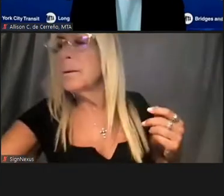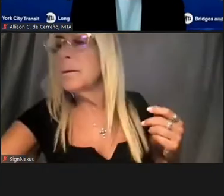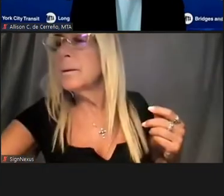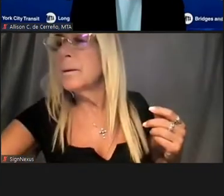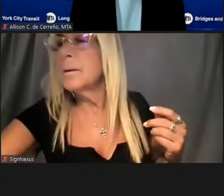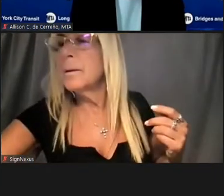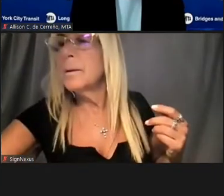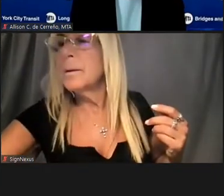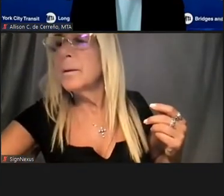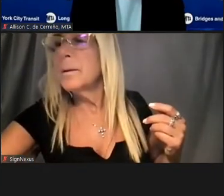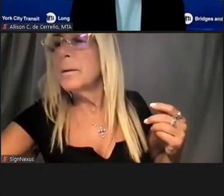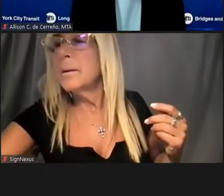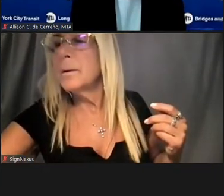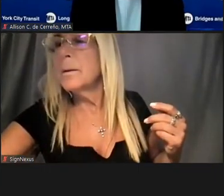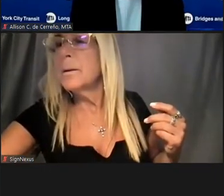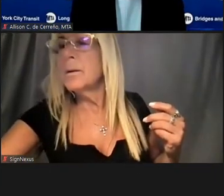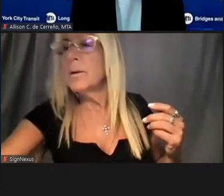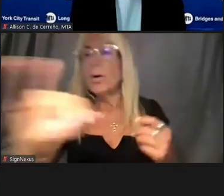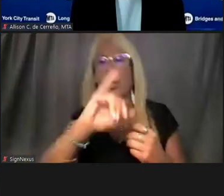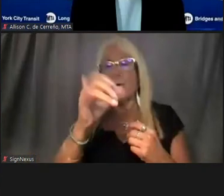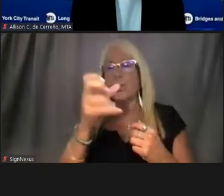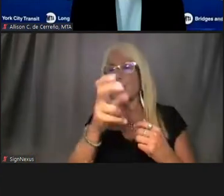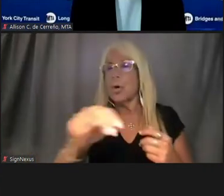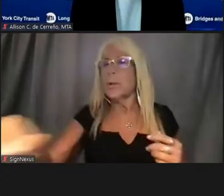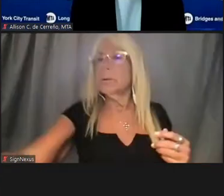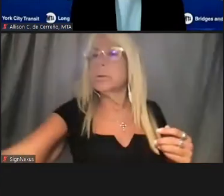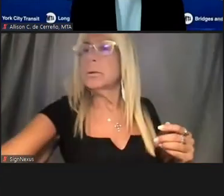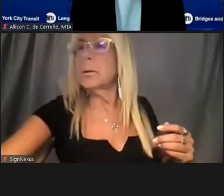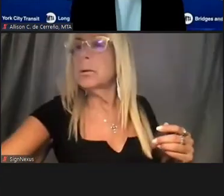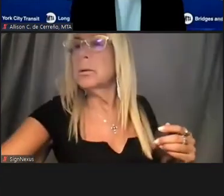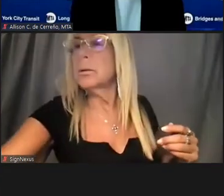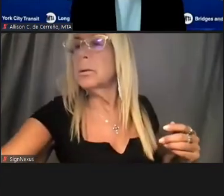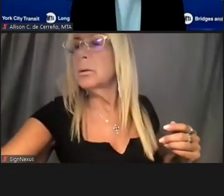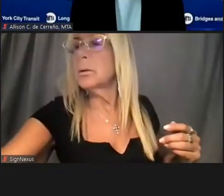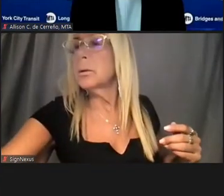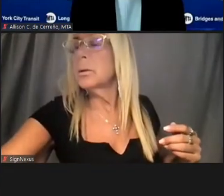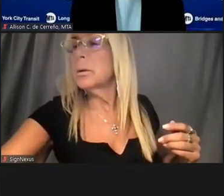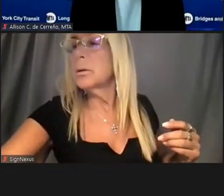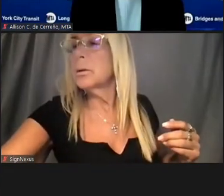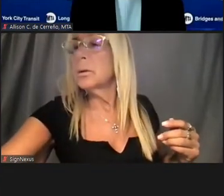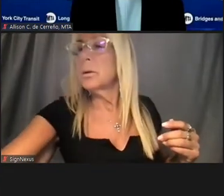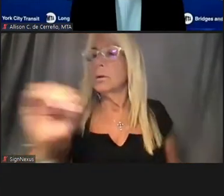the next speaker is Alex mock followed by Patricia Cowley